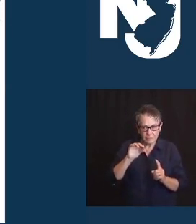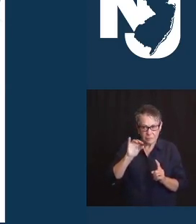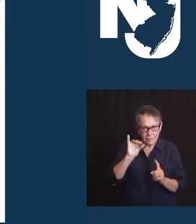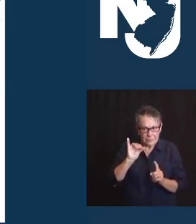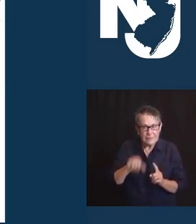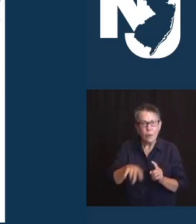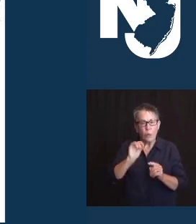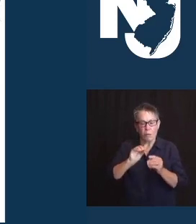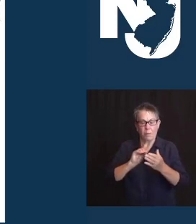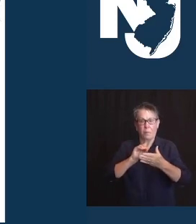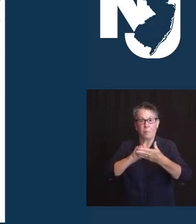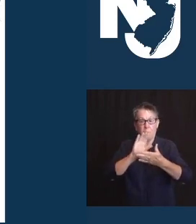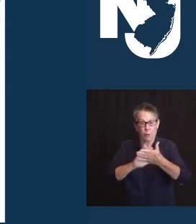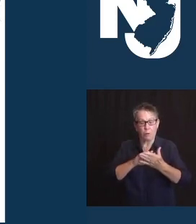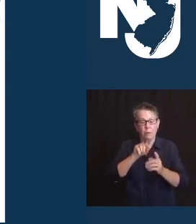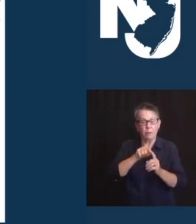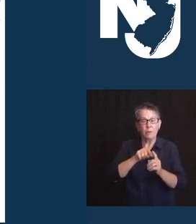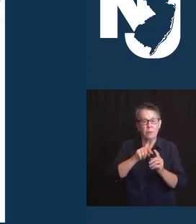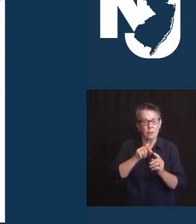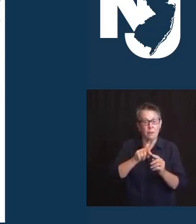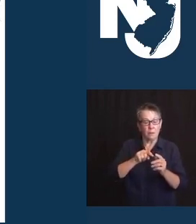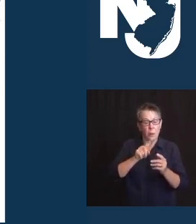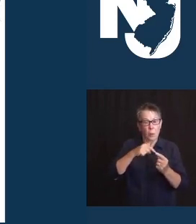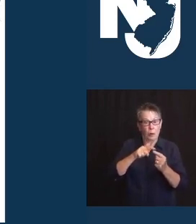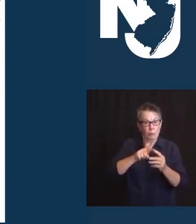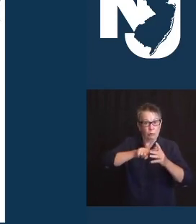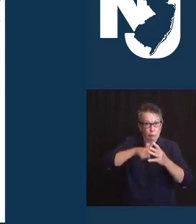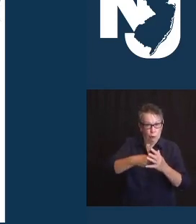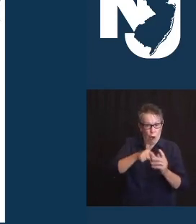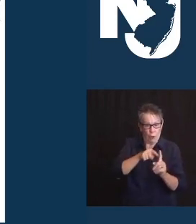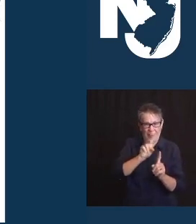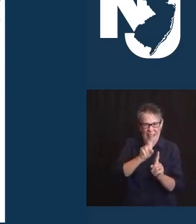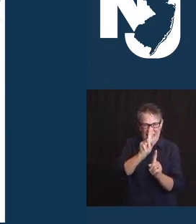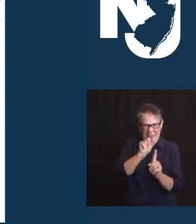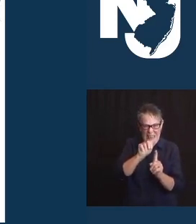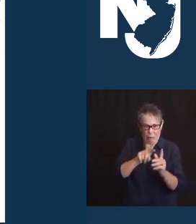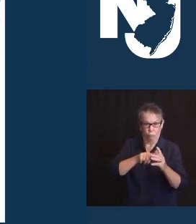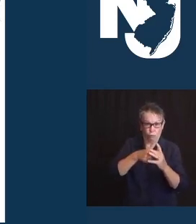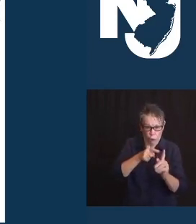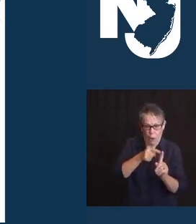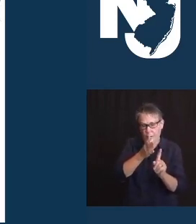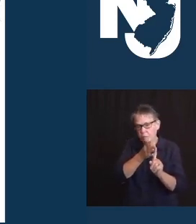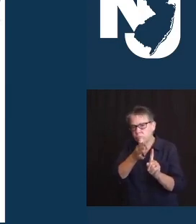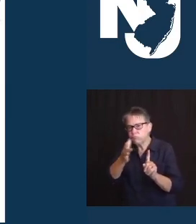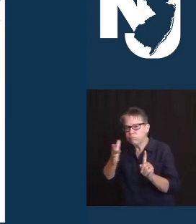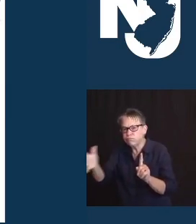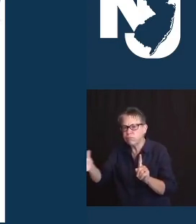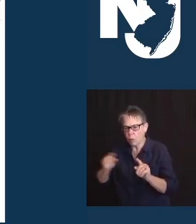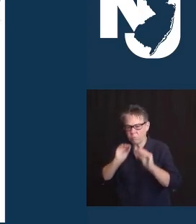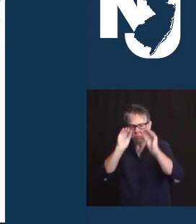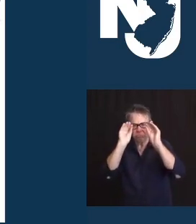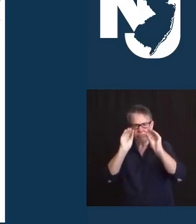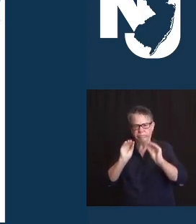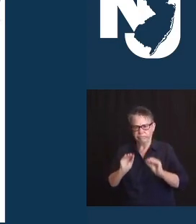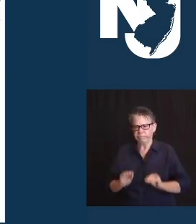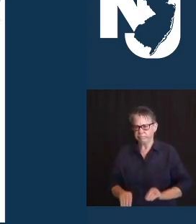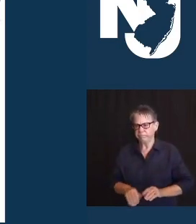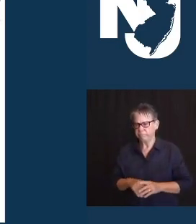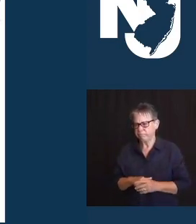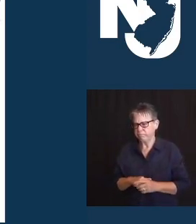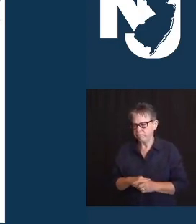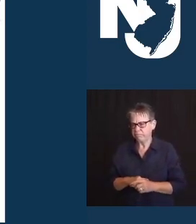posting the complete curve of confirmed cases by date of death, as well as the dates of the deaths we currently have listed as